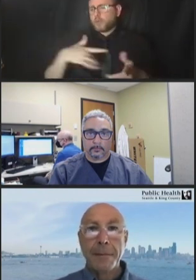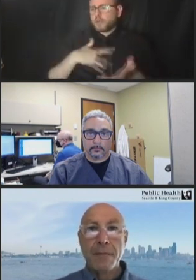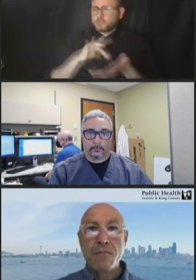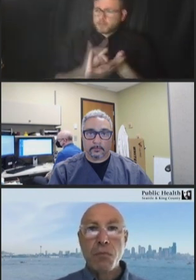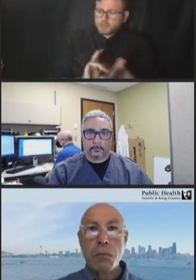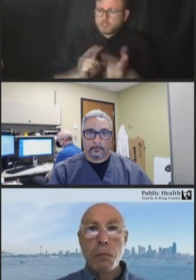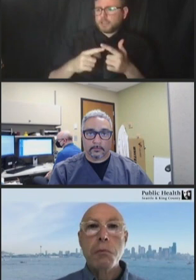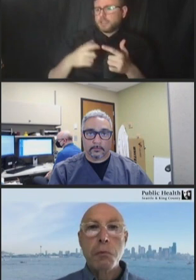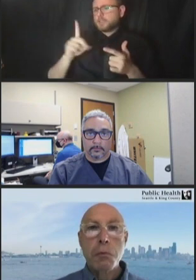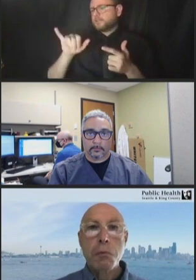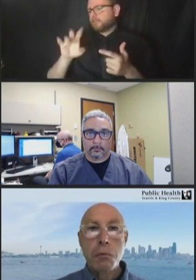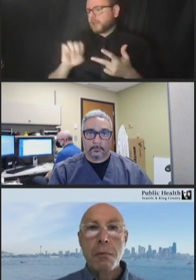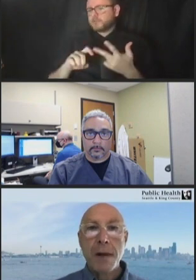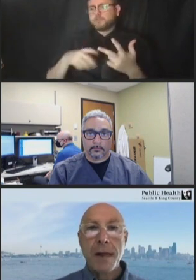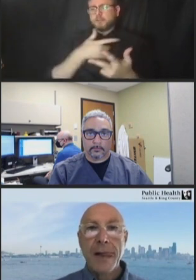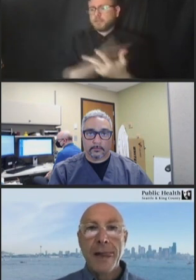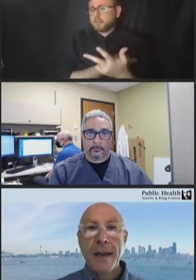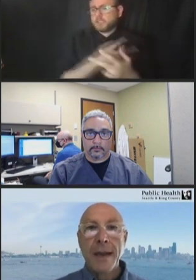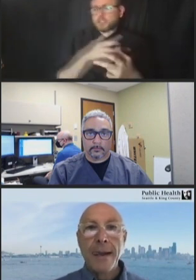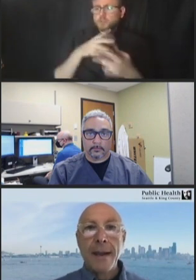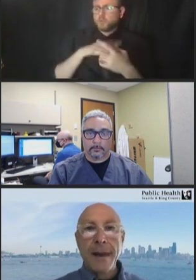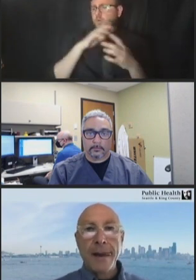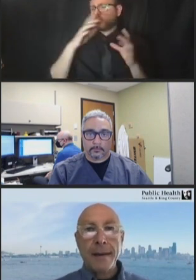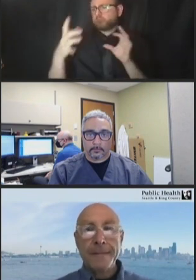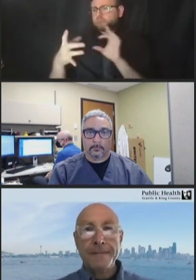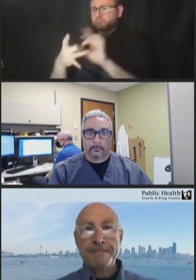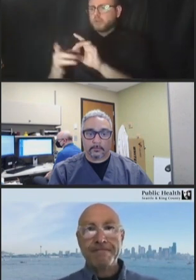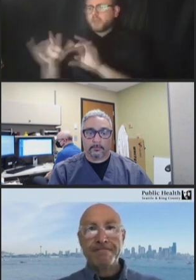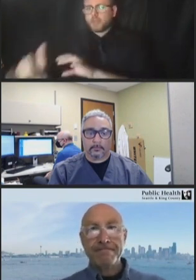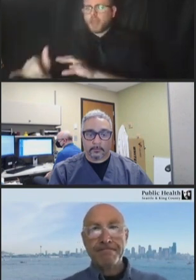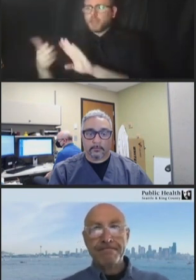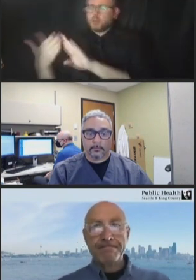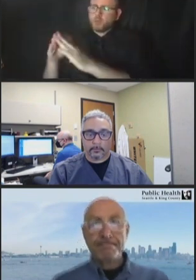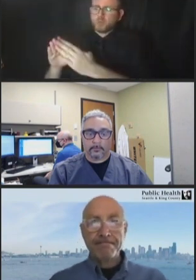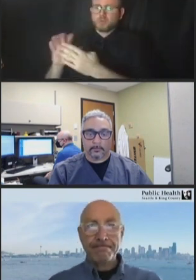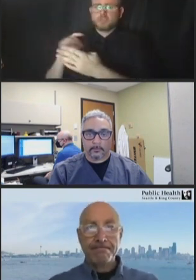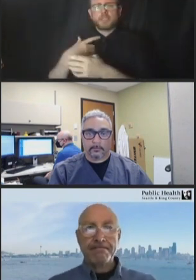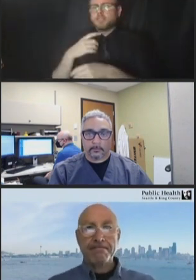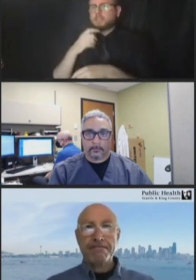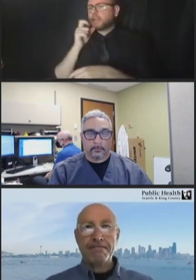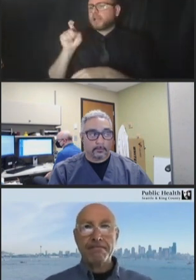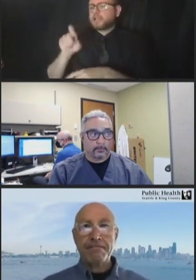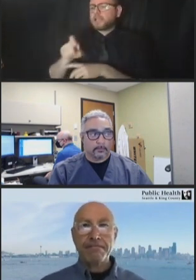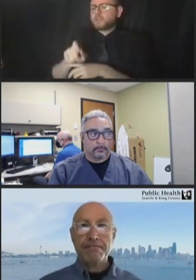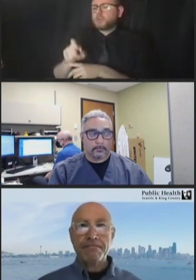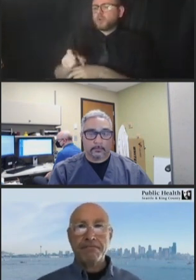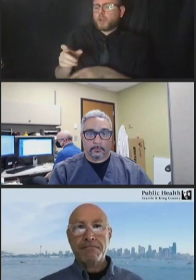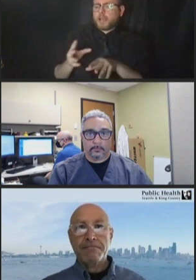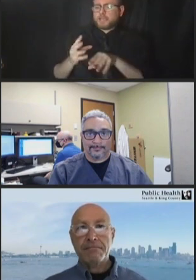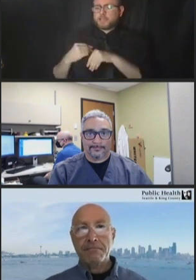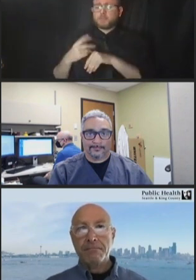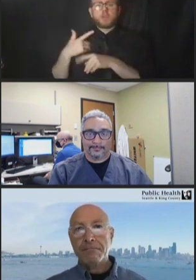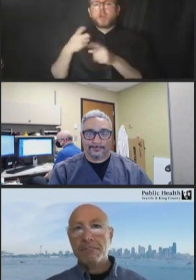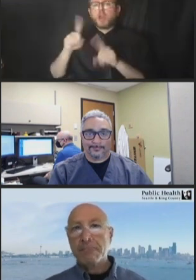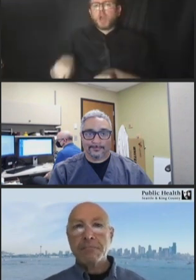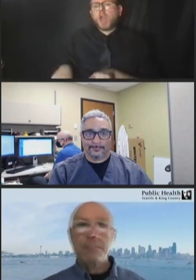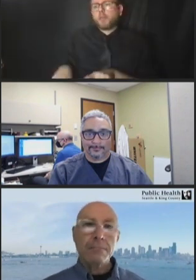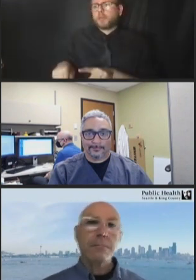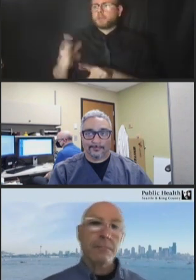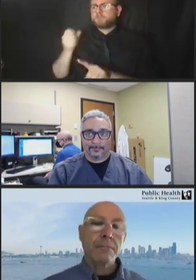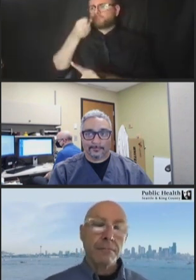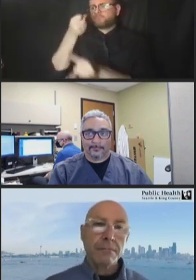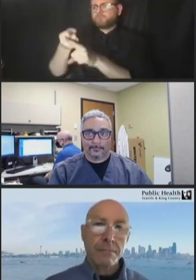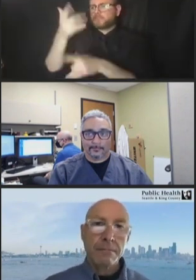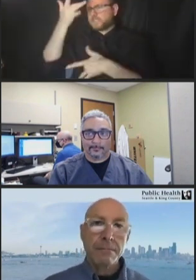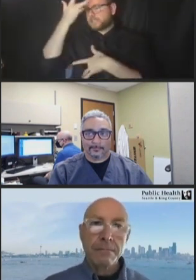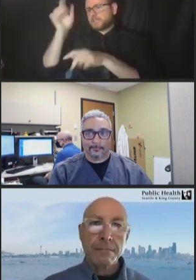this vaccine into those populations. There's not going to be the necessary acceptance. And that's going to lead to disease, which then has cost associated